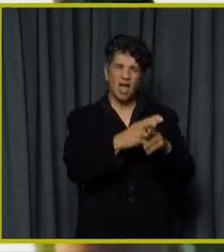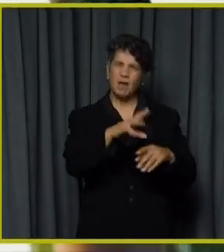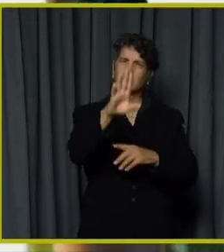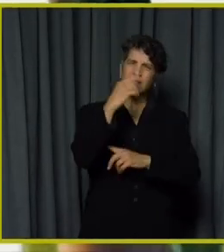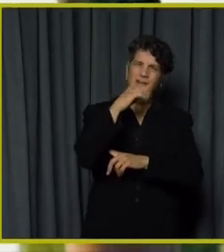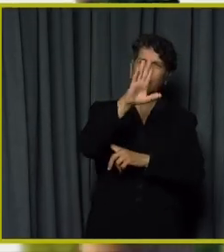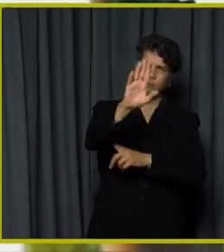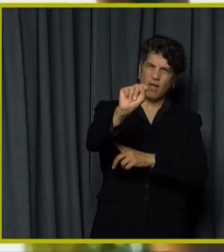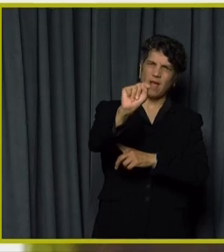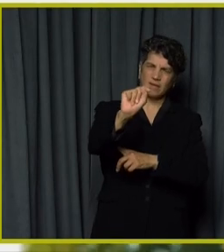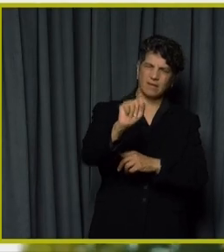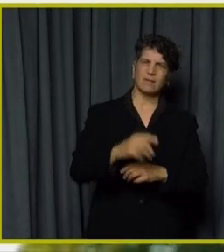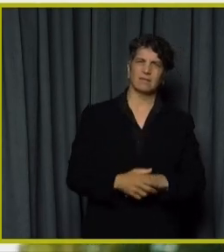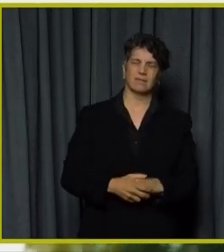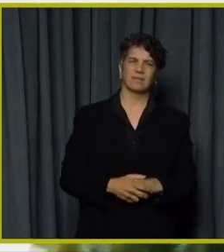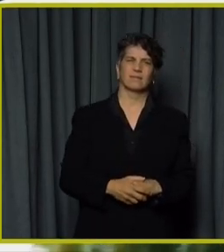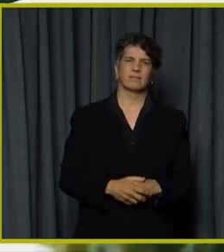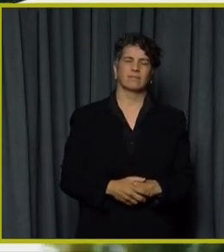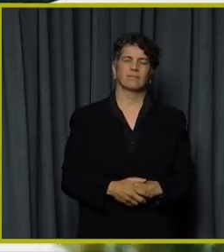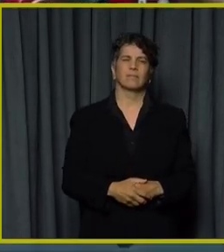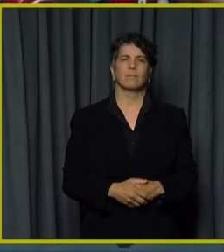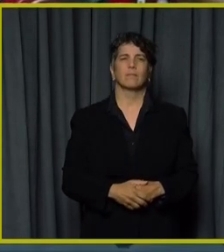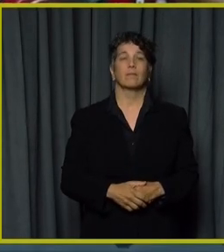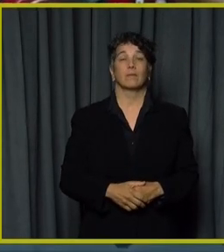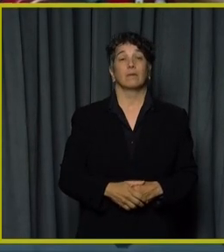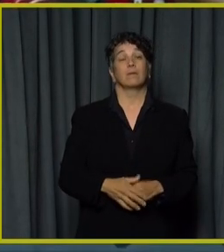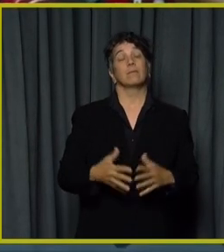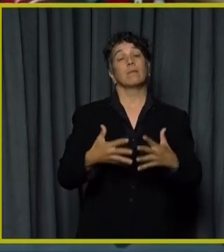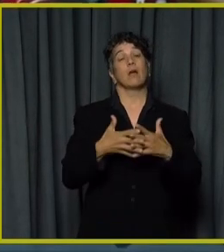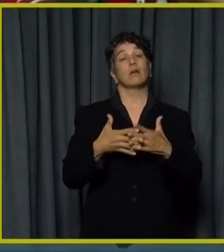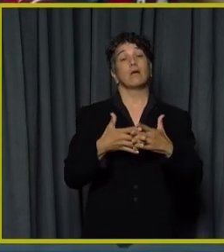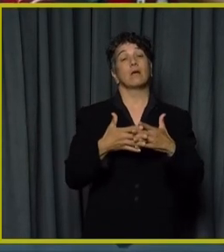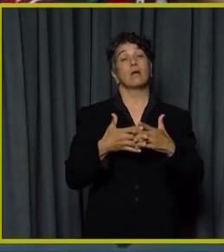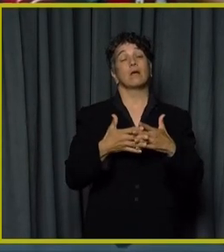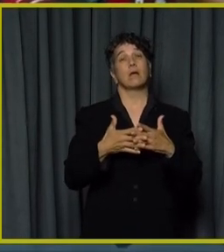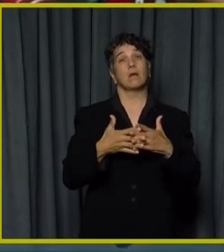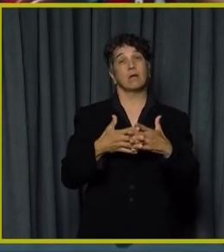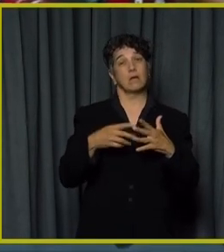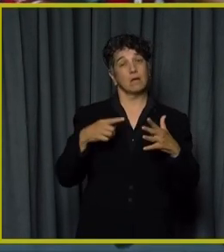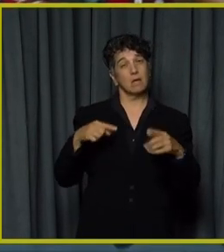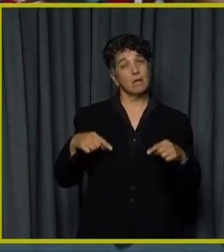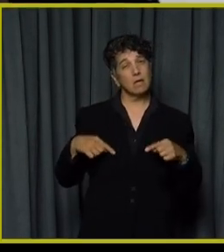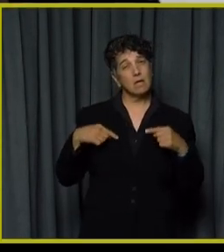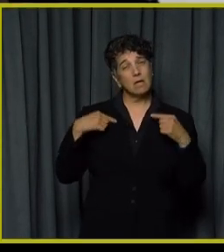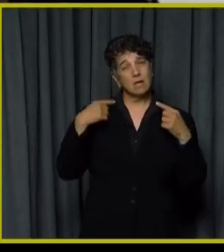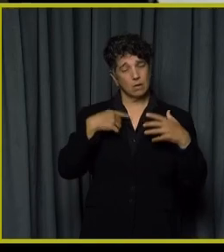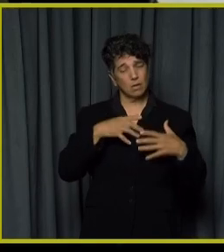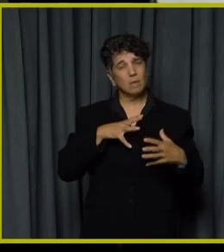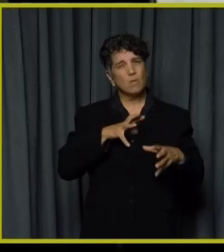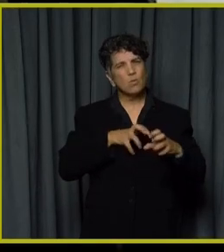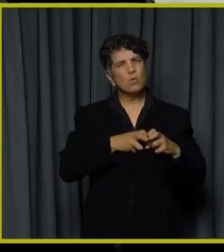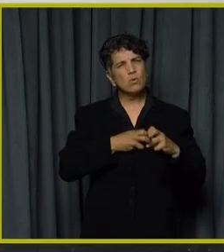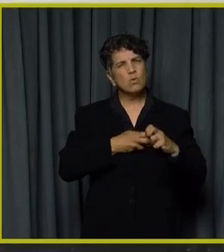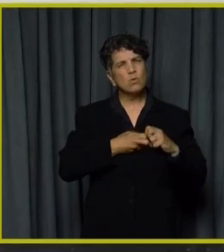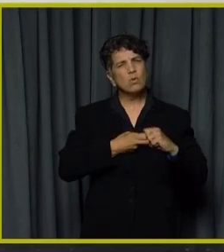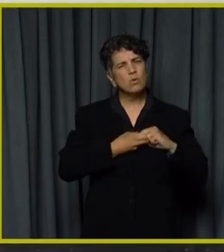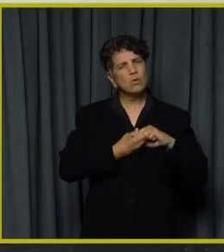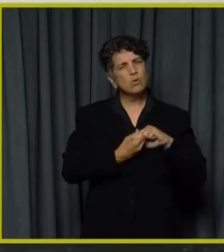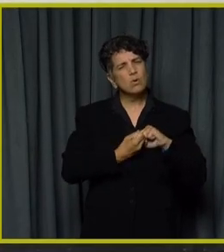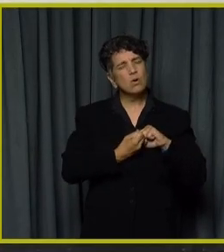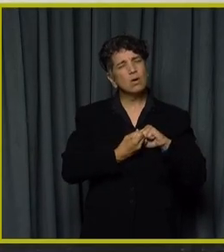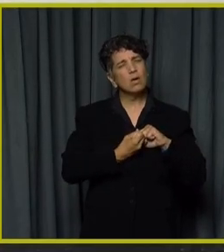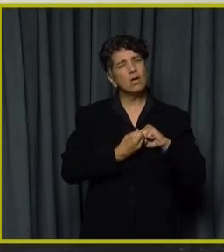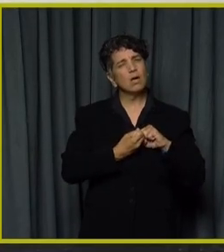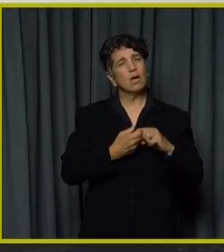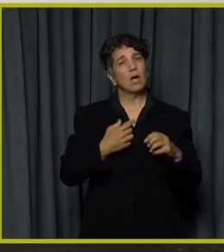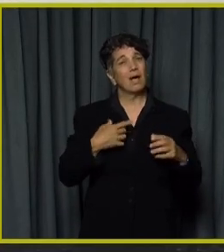Living in America is a constant state of mourning. Until we fully address the poisonous root of this country and the original